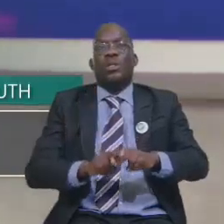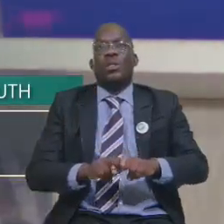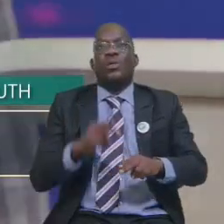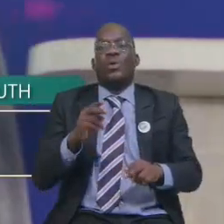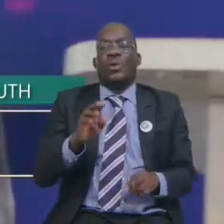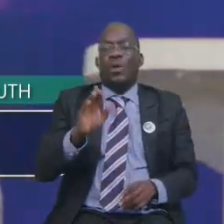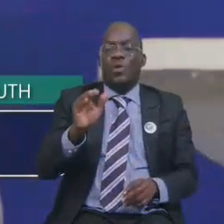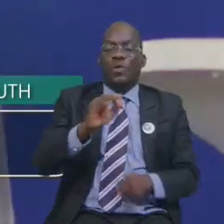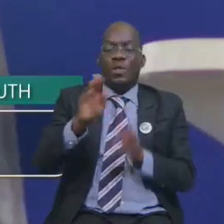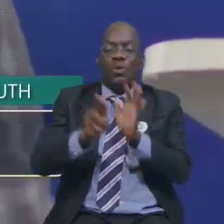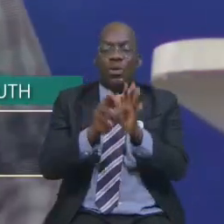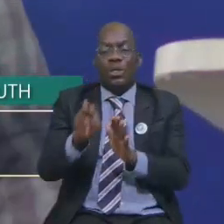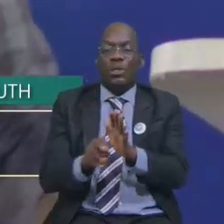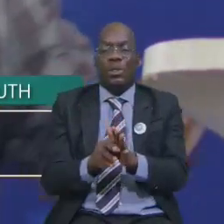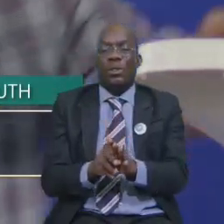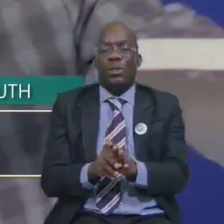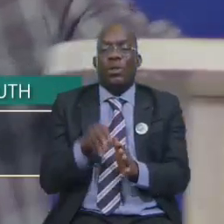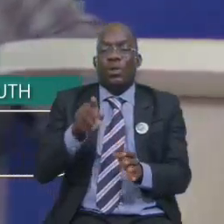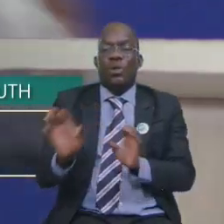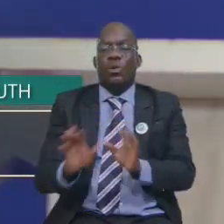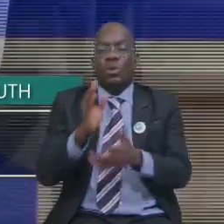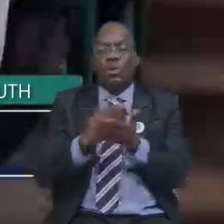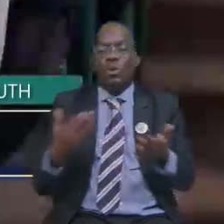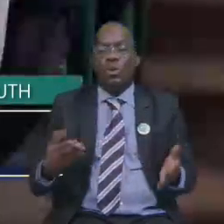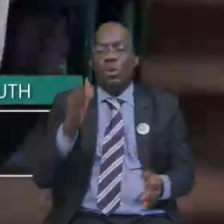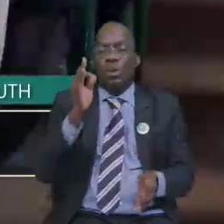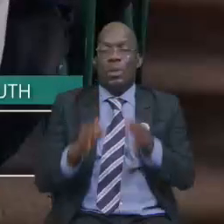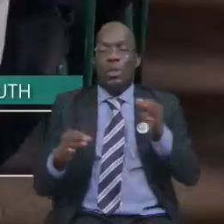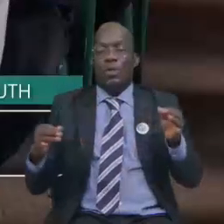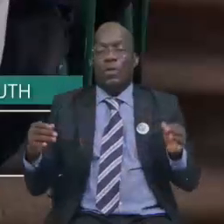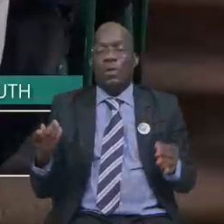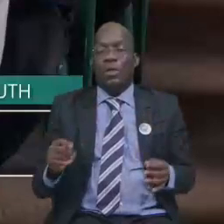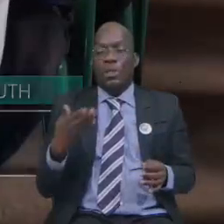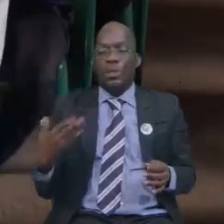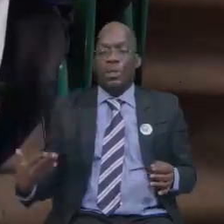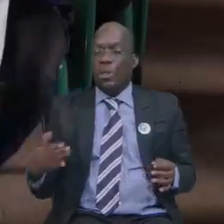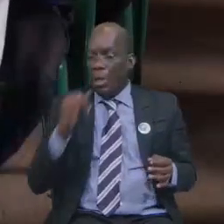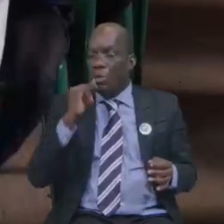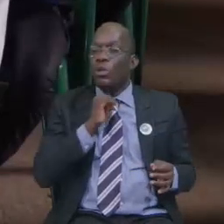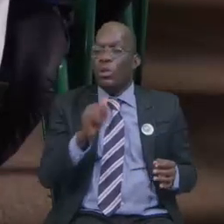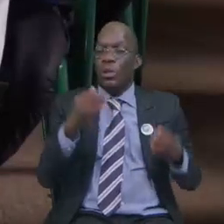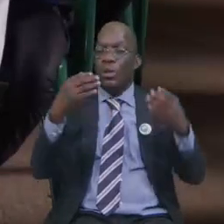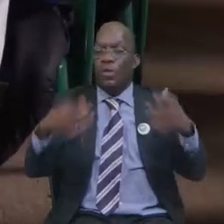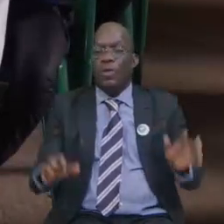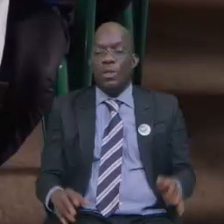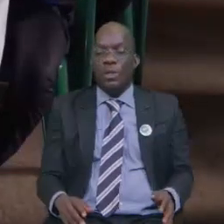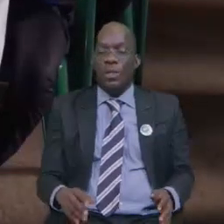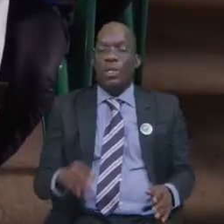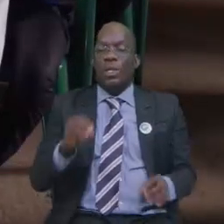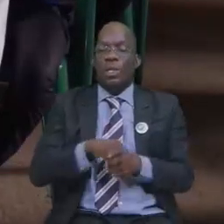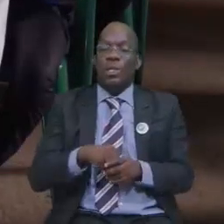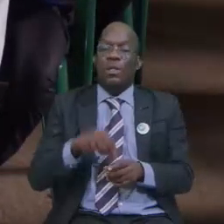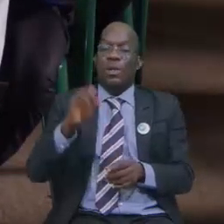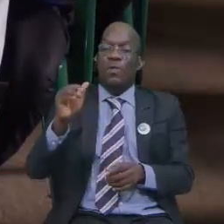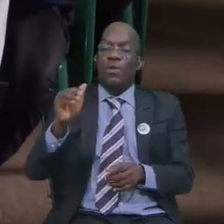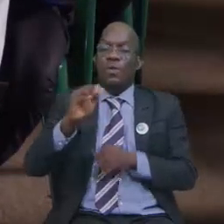do something, you're doing something, if the thing is not finished in 15 minutes, that's a pity. Because there's something